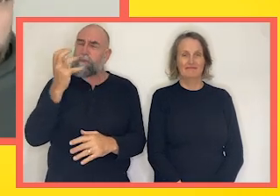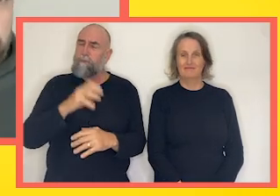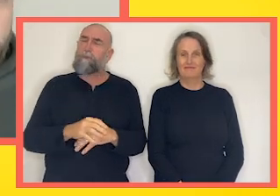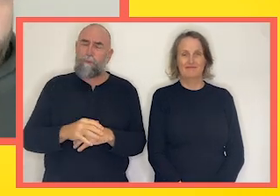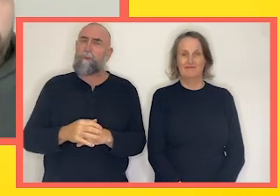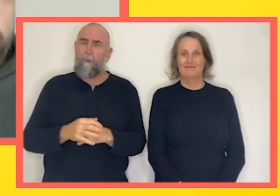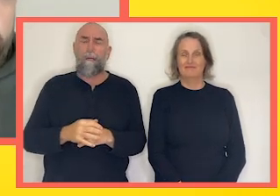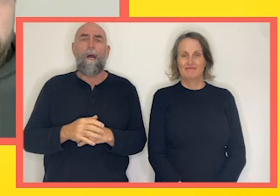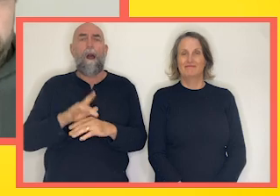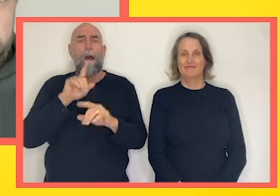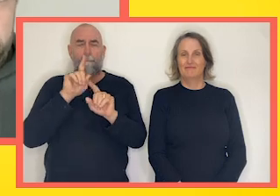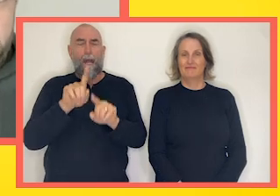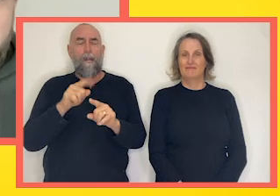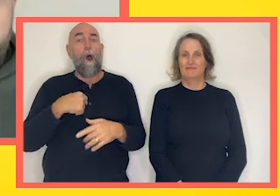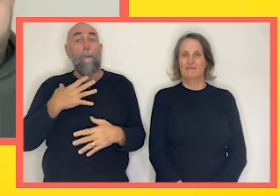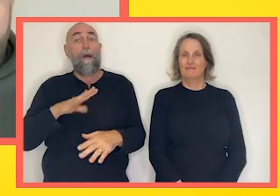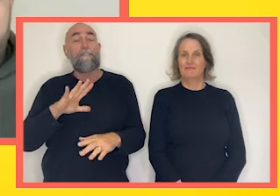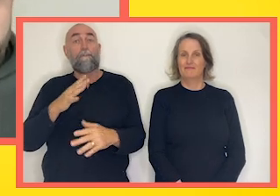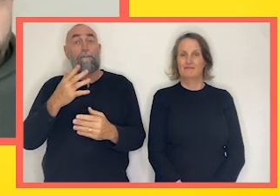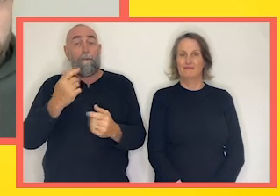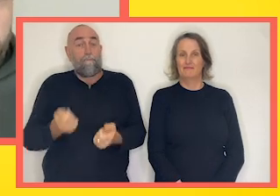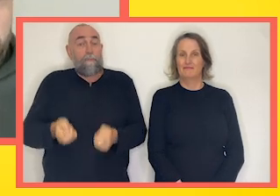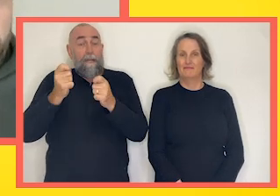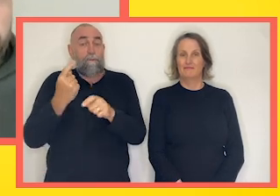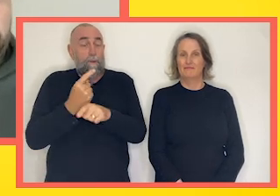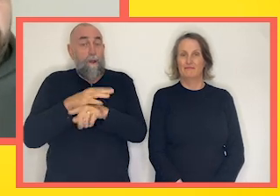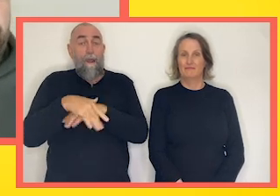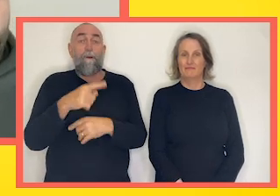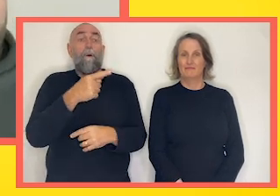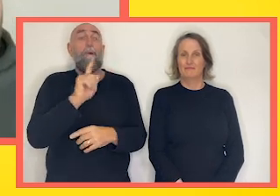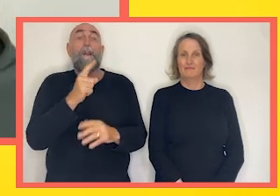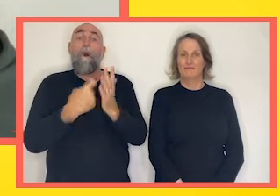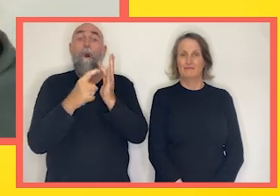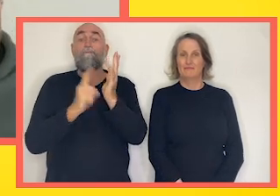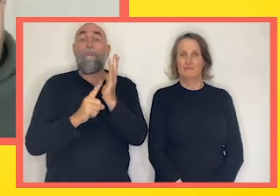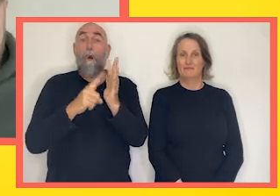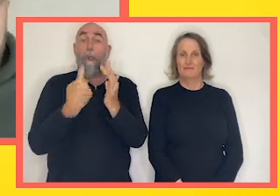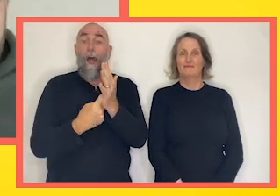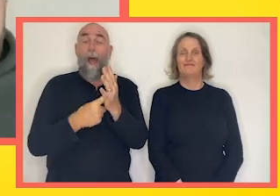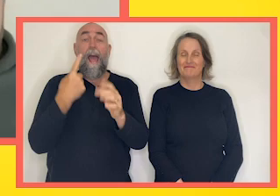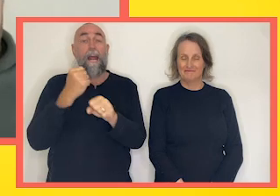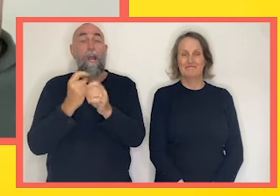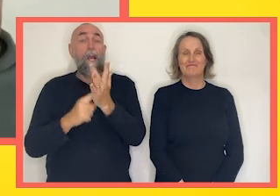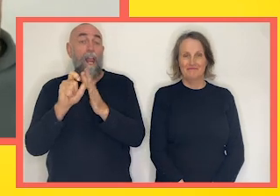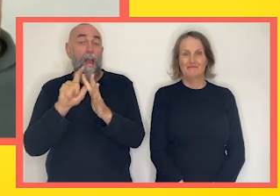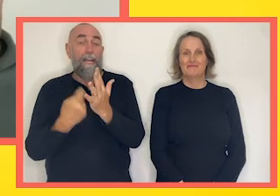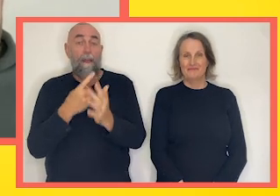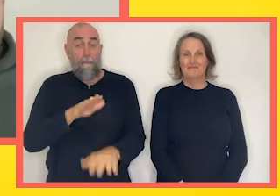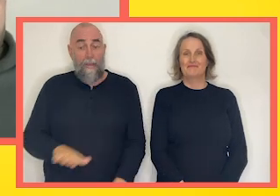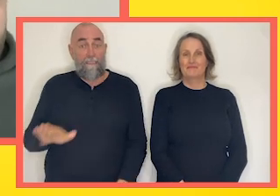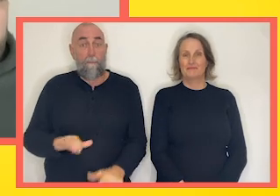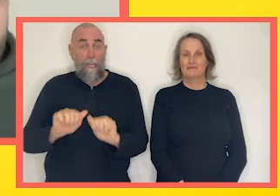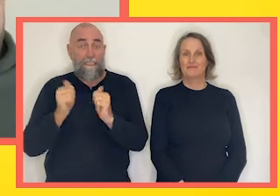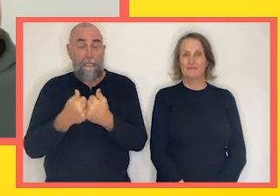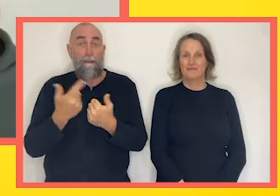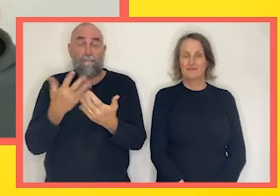Also, some honourable mentions for our para sports community. We've got the Aussie Rollers and Gliders. Their wheelchair basketball teams have